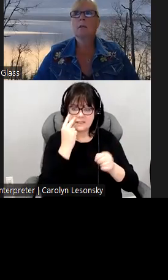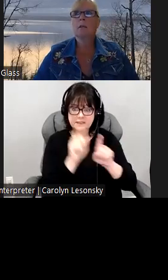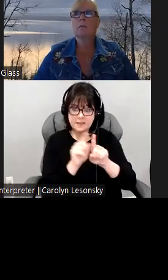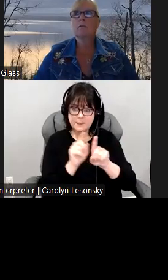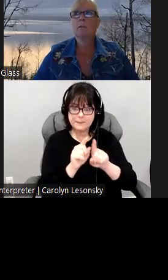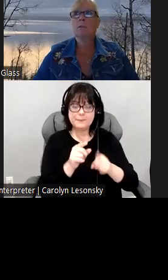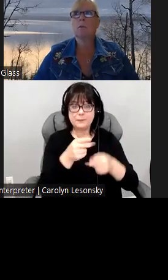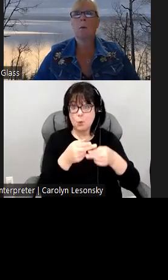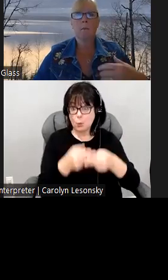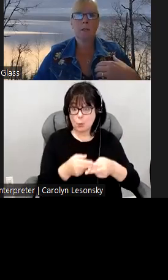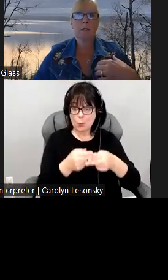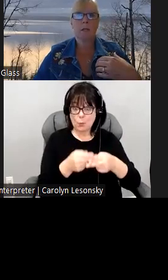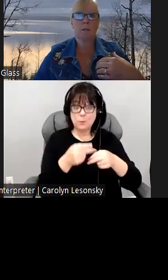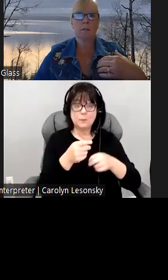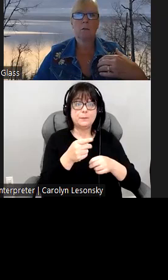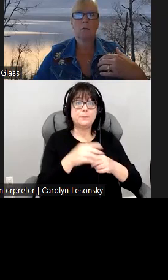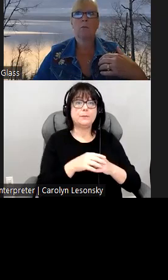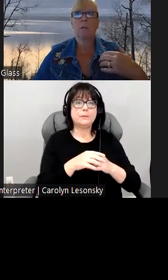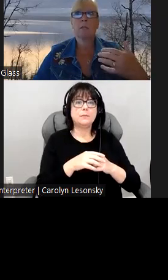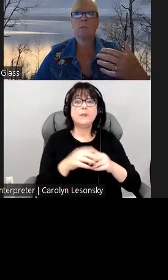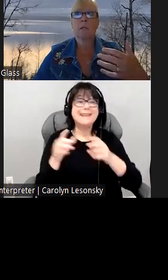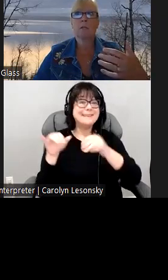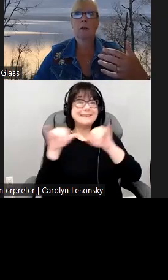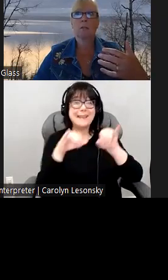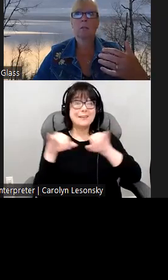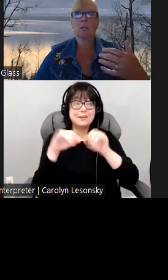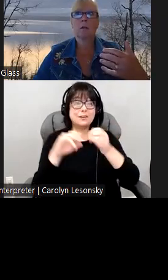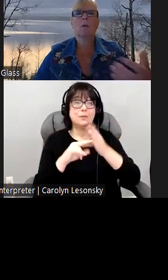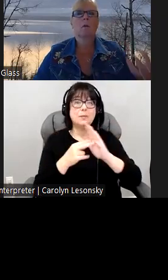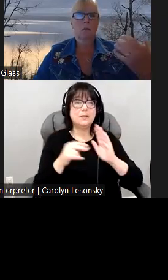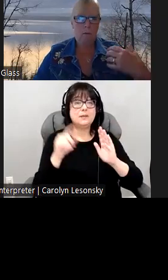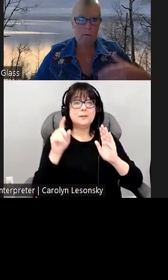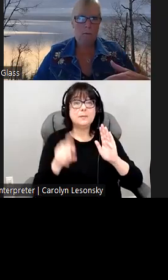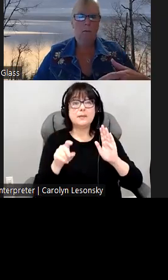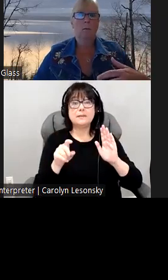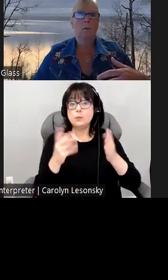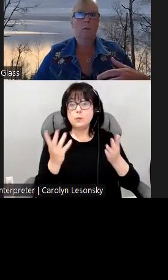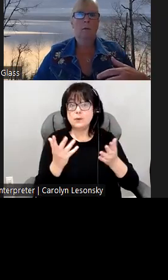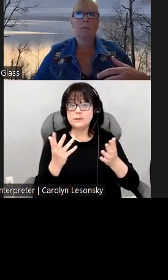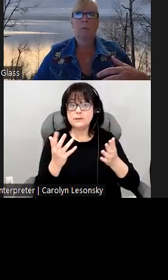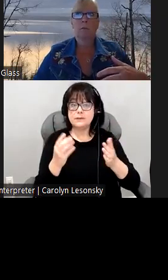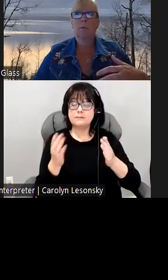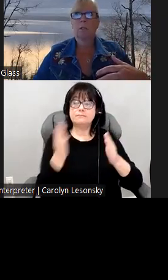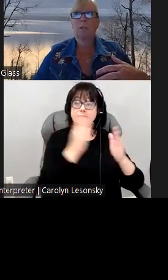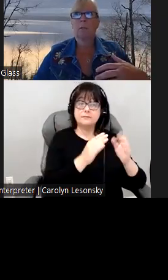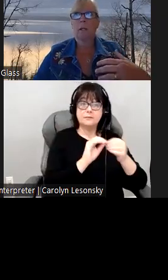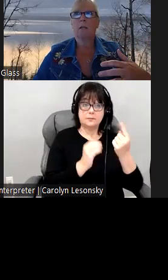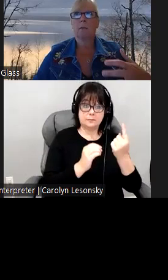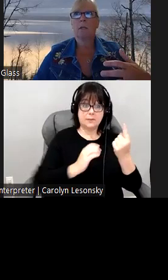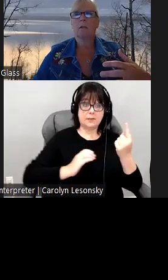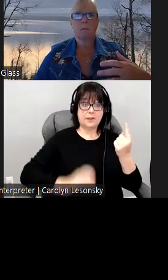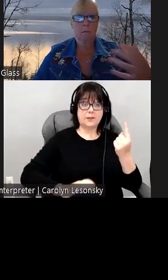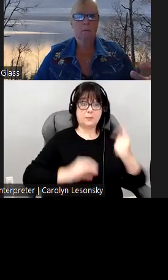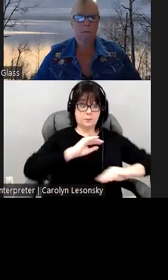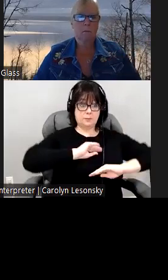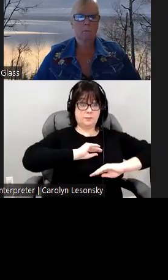Standard refers to what we're measured against. So for customer satisfaction, we are supposed to achieve a